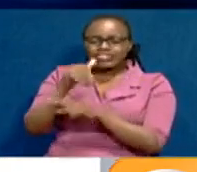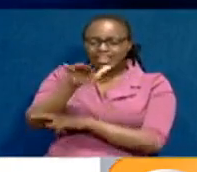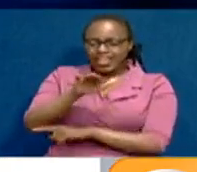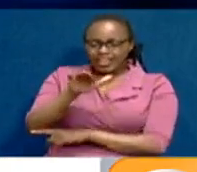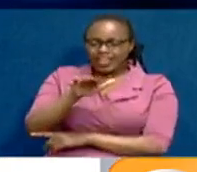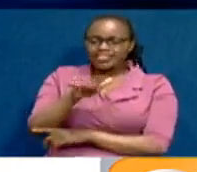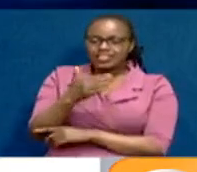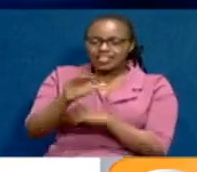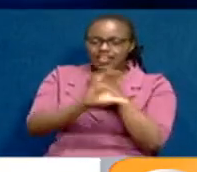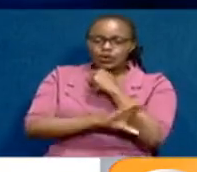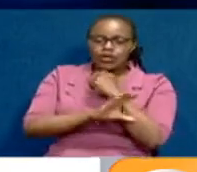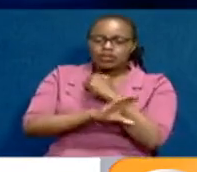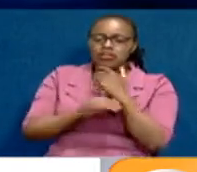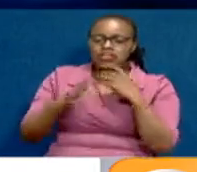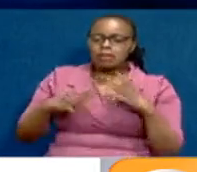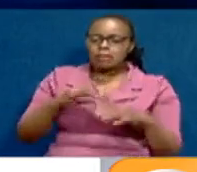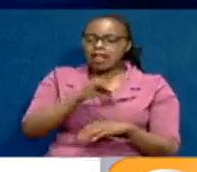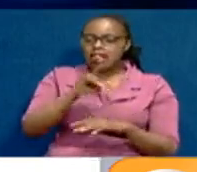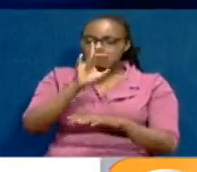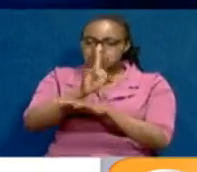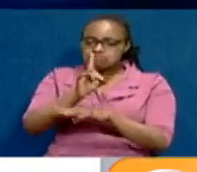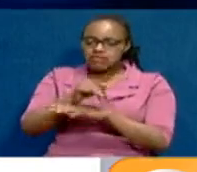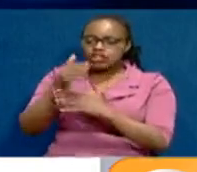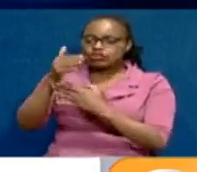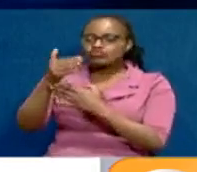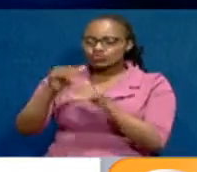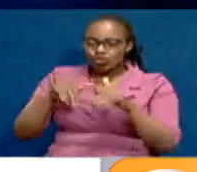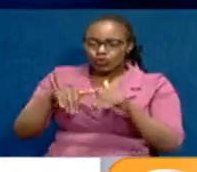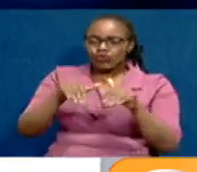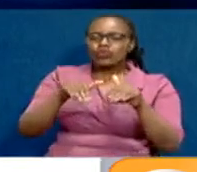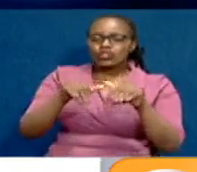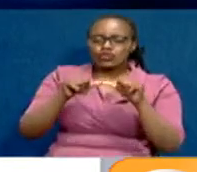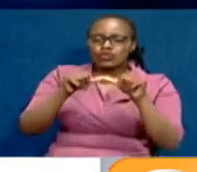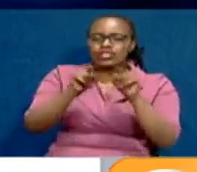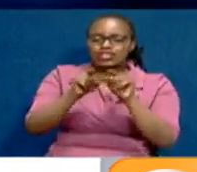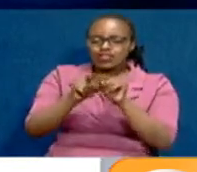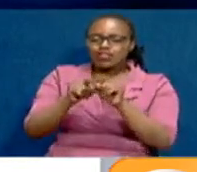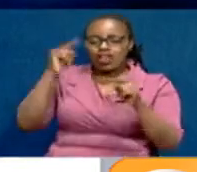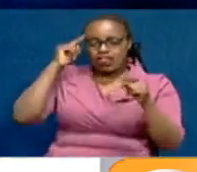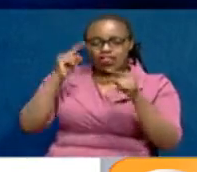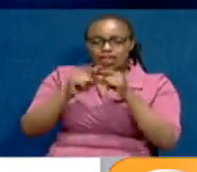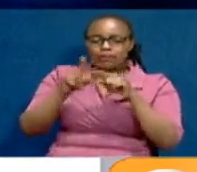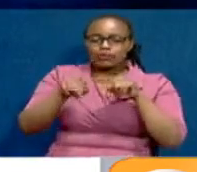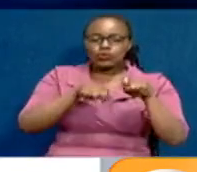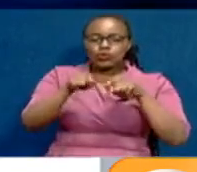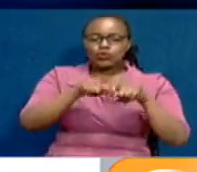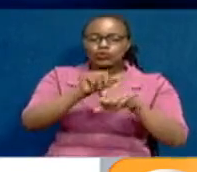country. Health experts are cautioning the public not to abandon health protocols aimed at containing the virus.